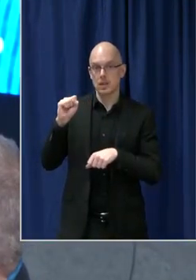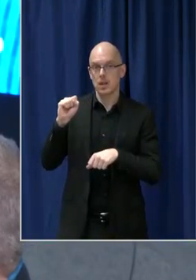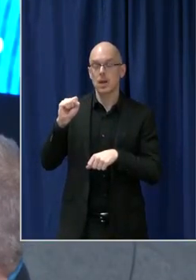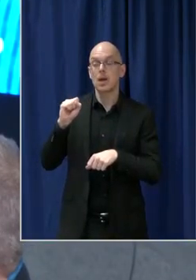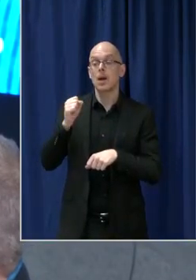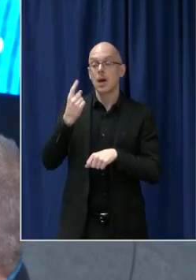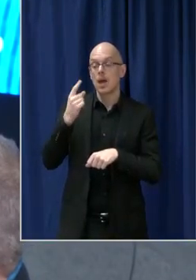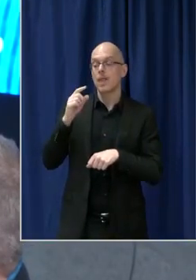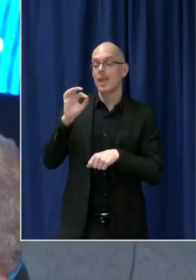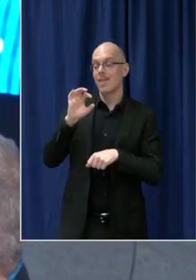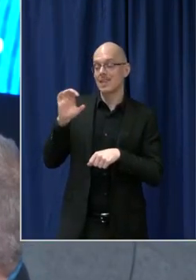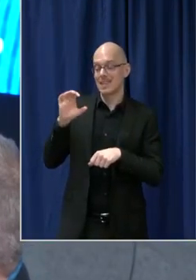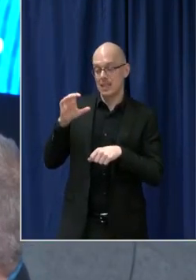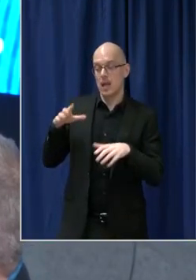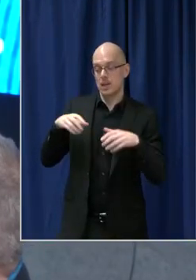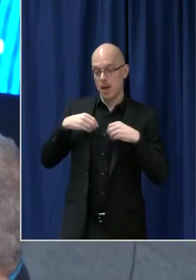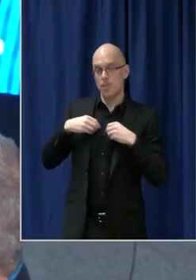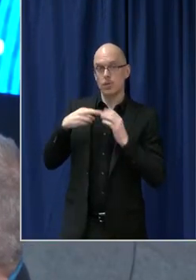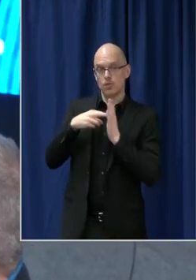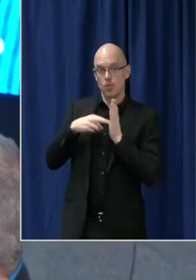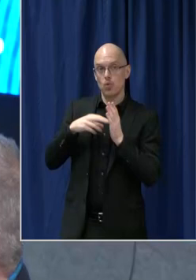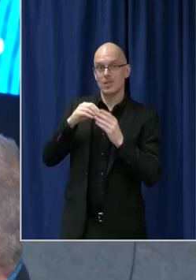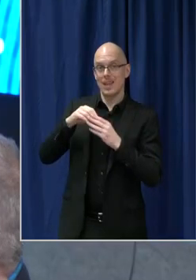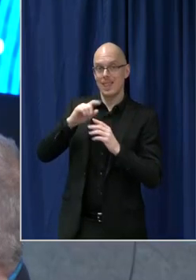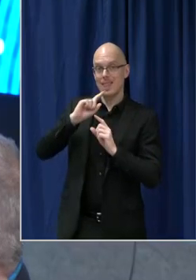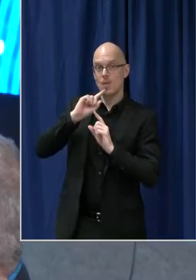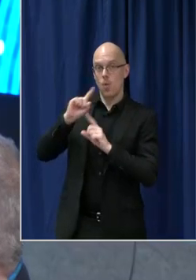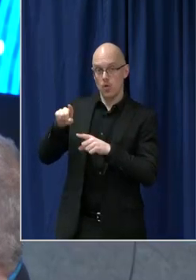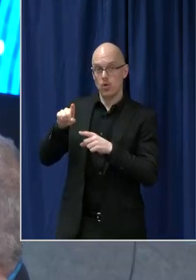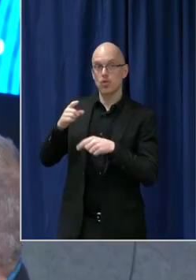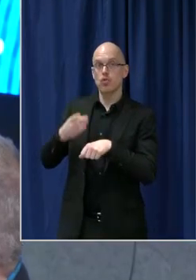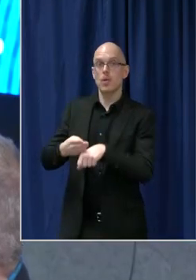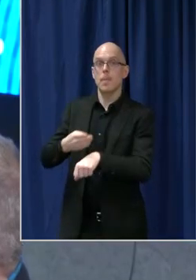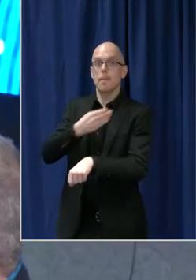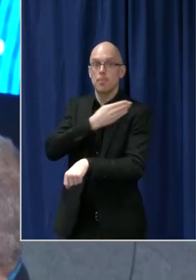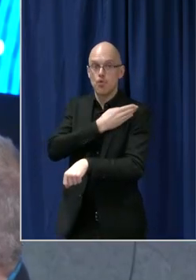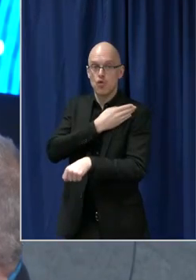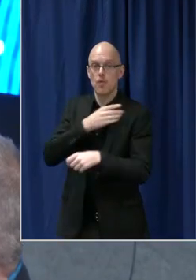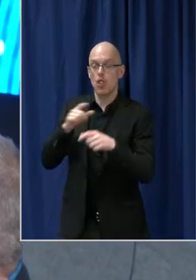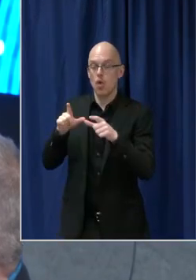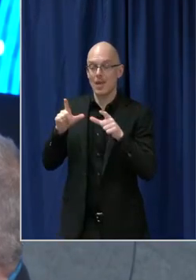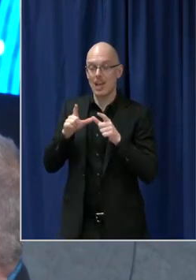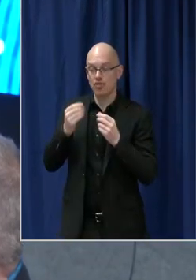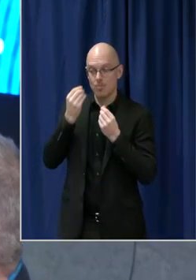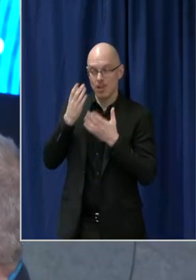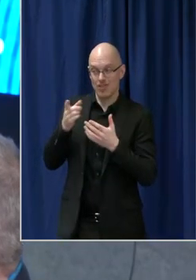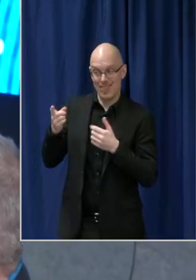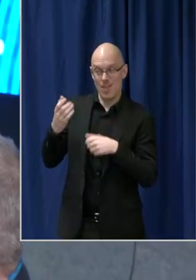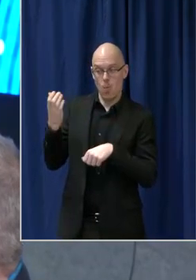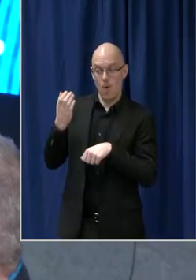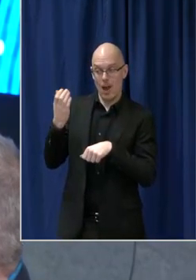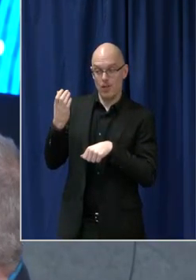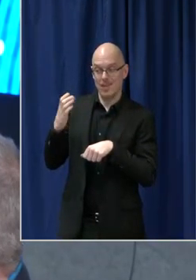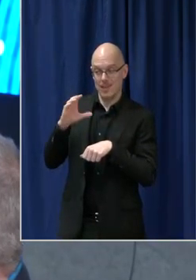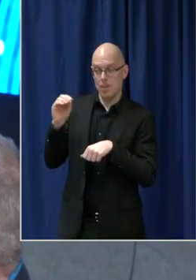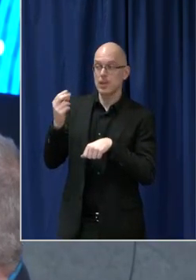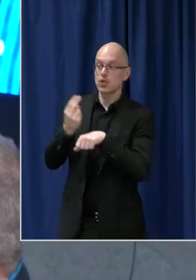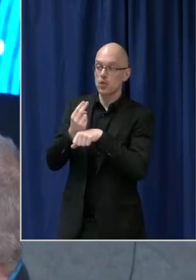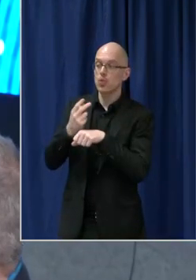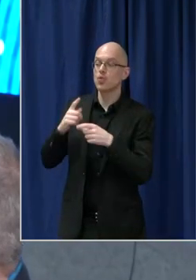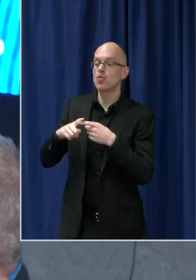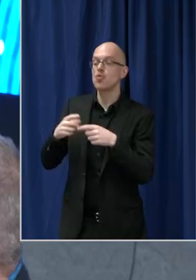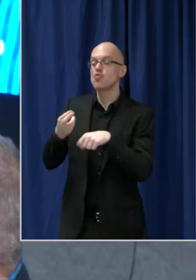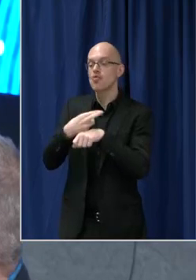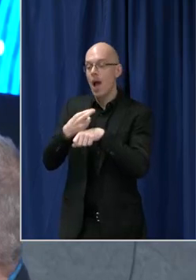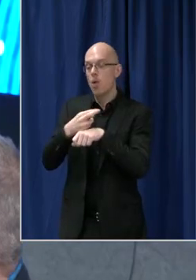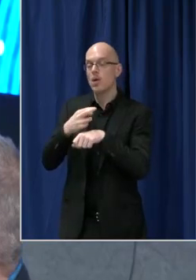that order to improve the location information that wireless carriers are using to route 911 wireless